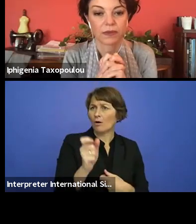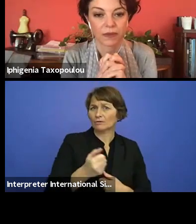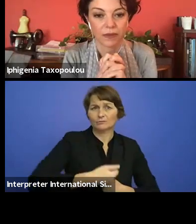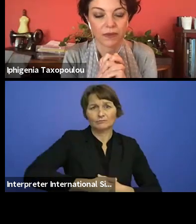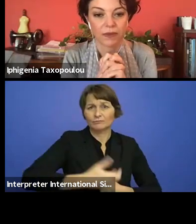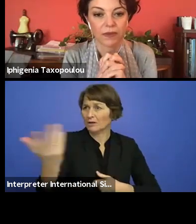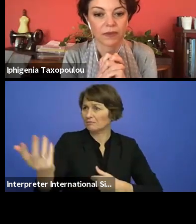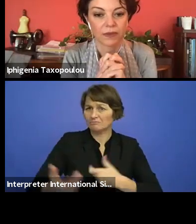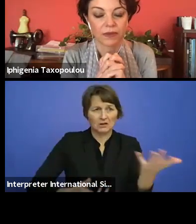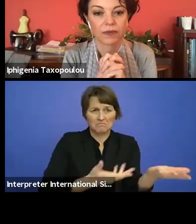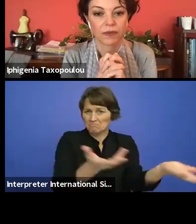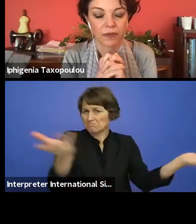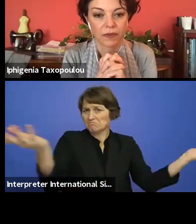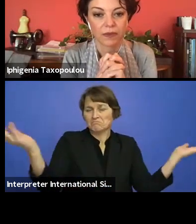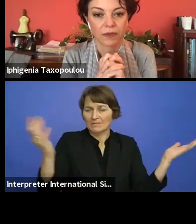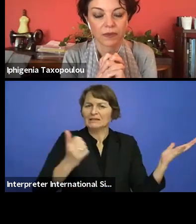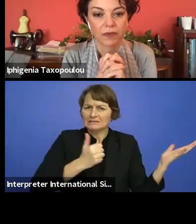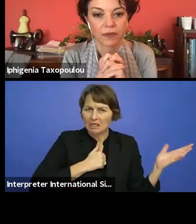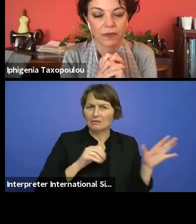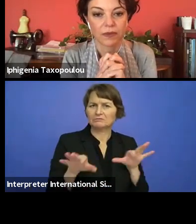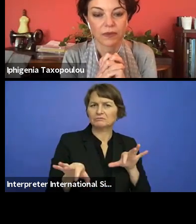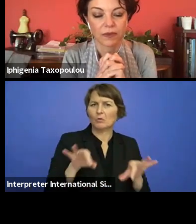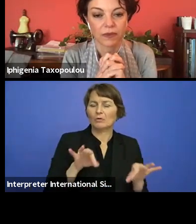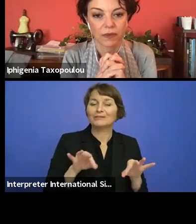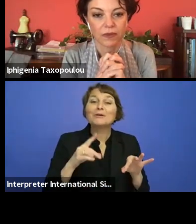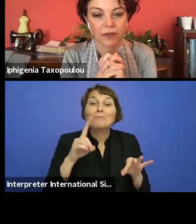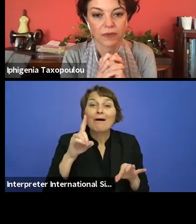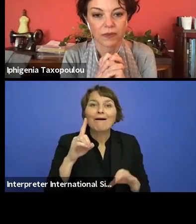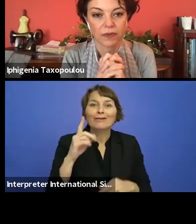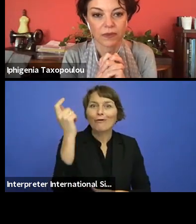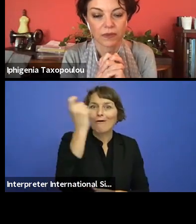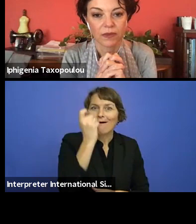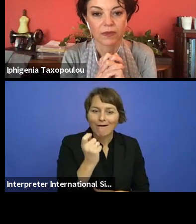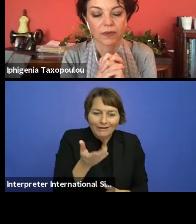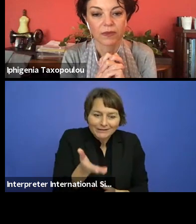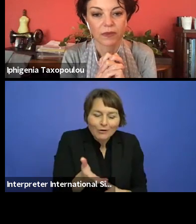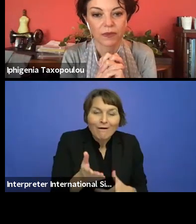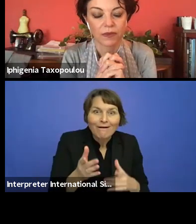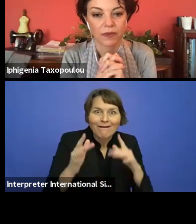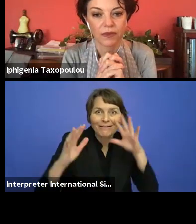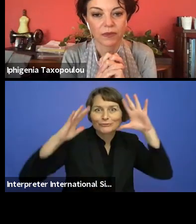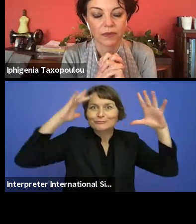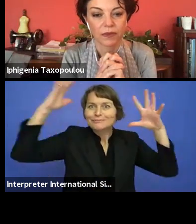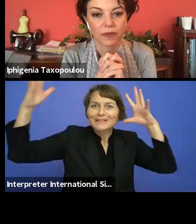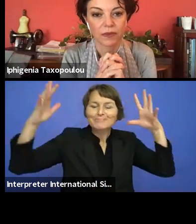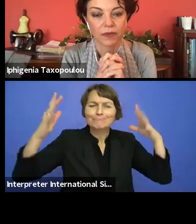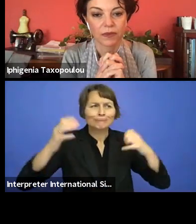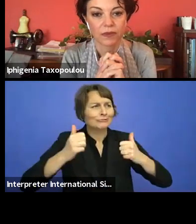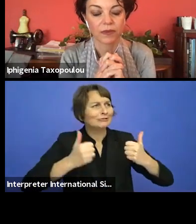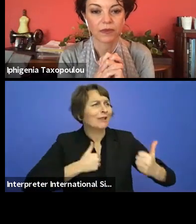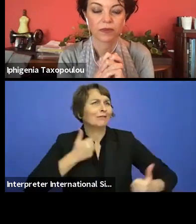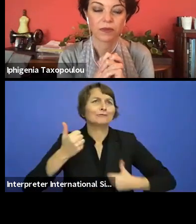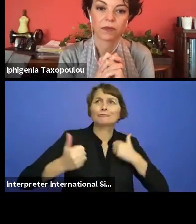good to do, but art is a place where you can dream and you could do whatever you want. And then